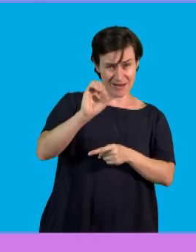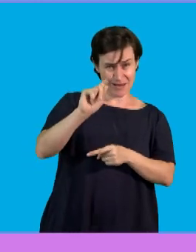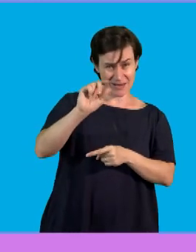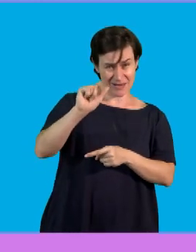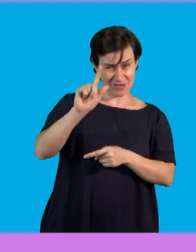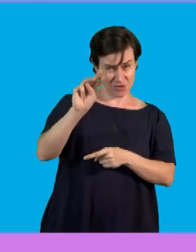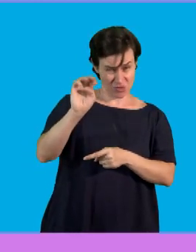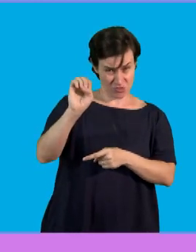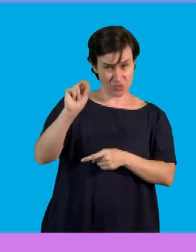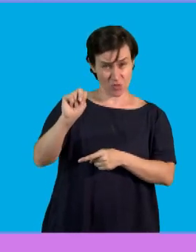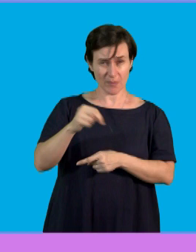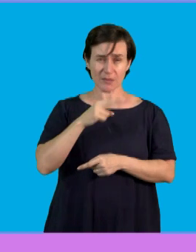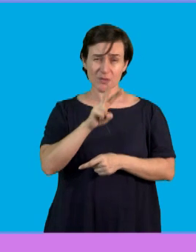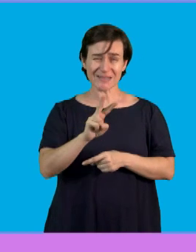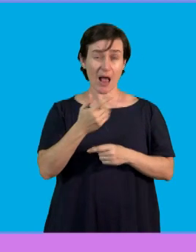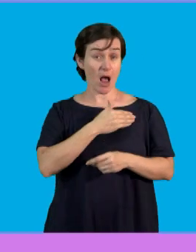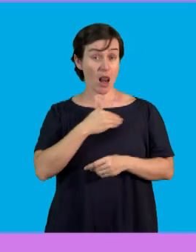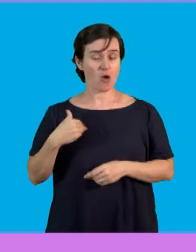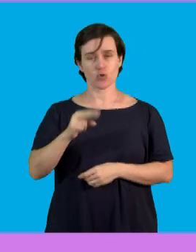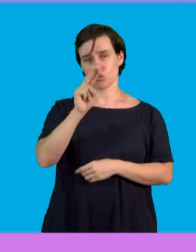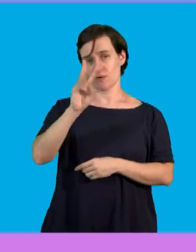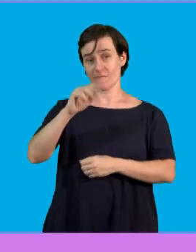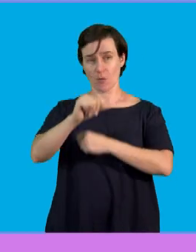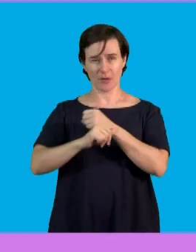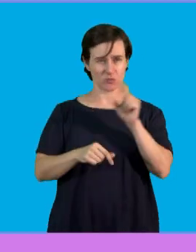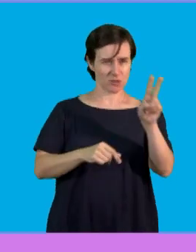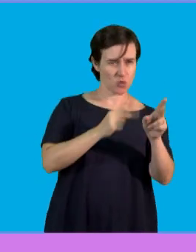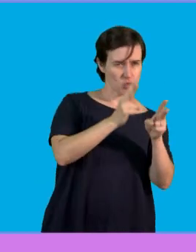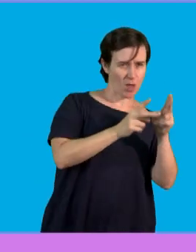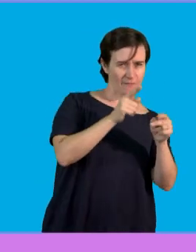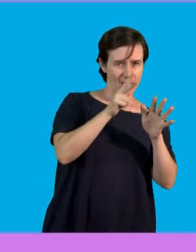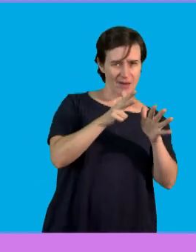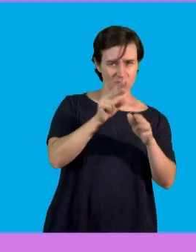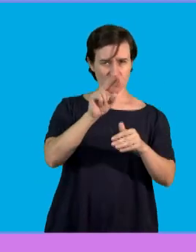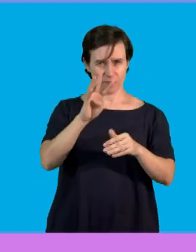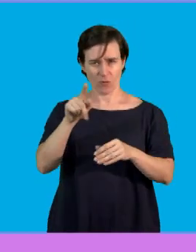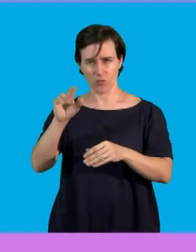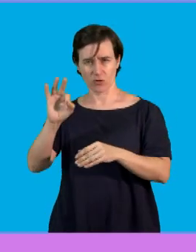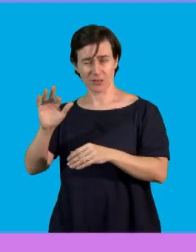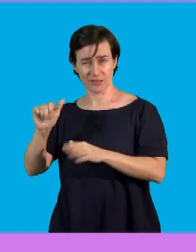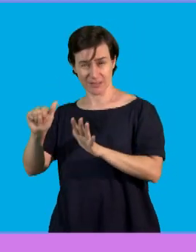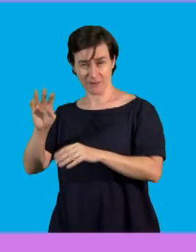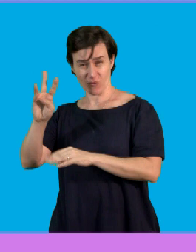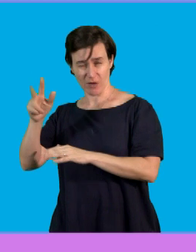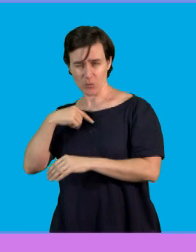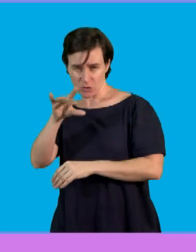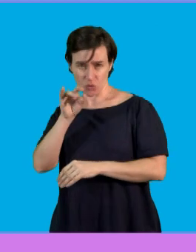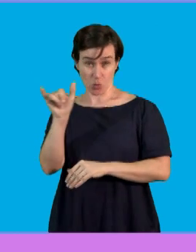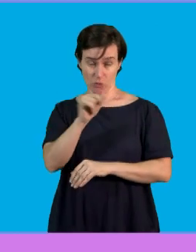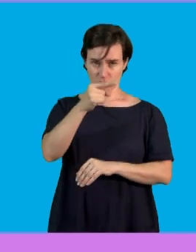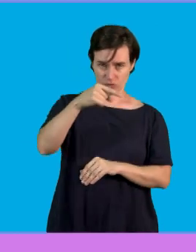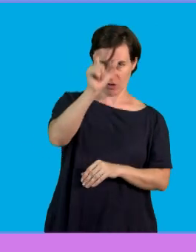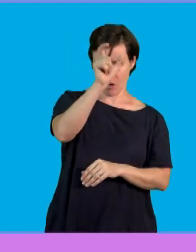months, because here we are given from 12 to 48. So you need to choose the correct column whereby now you'll